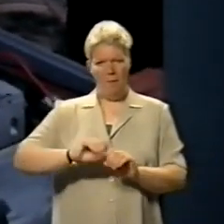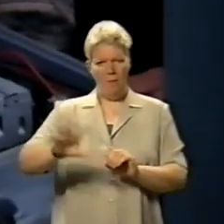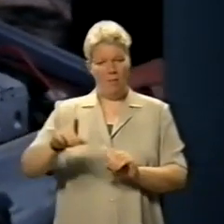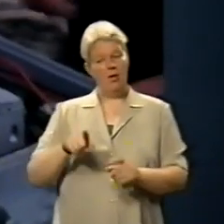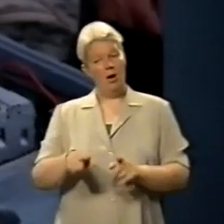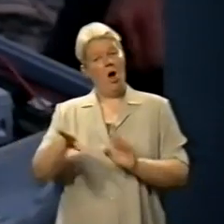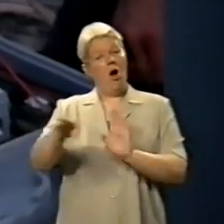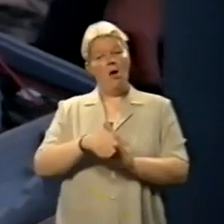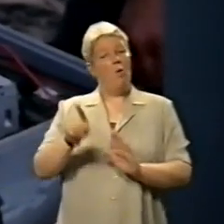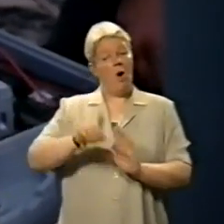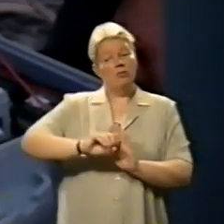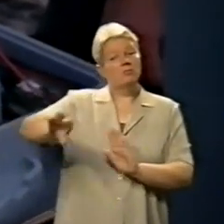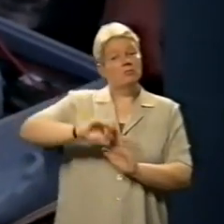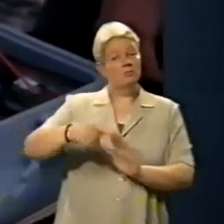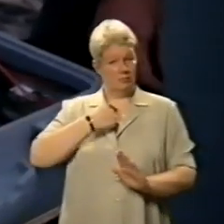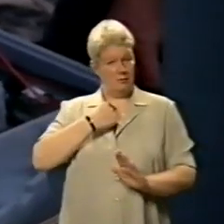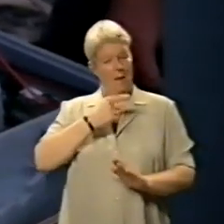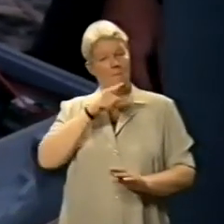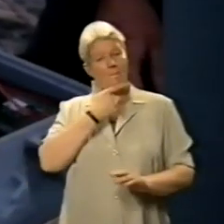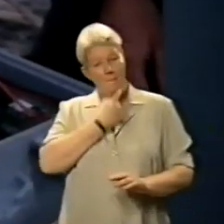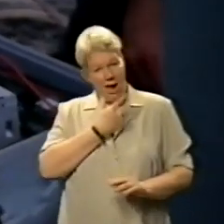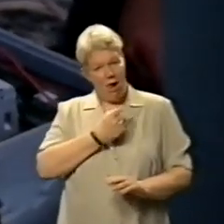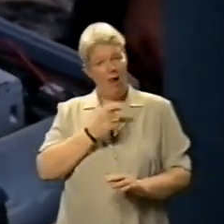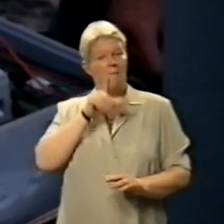mating call male kakapo used to attract females.